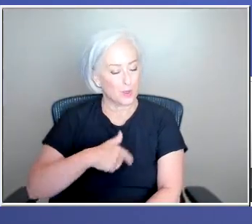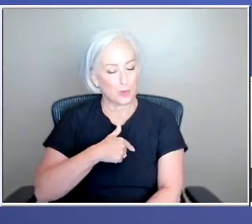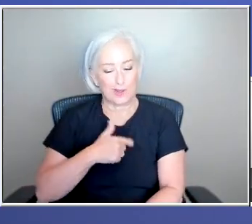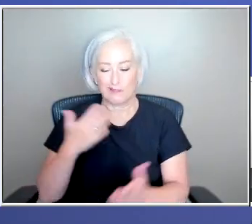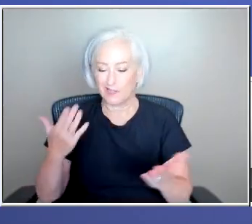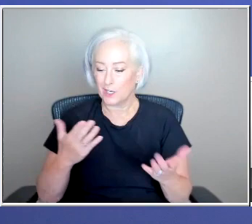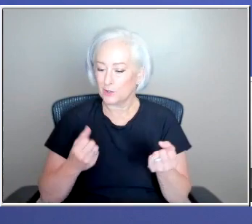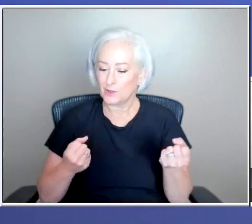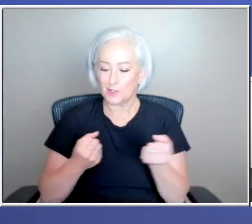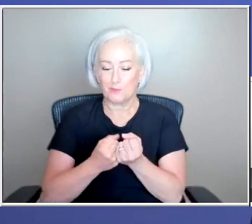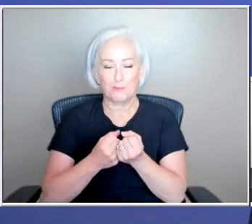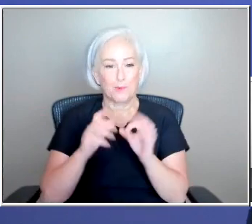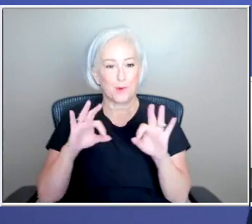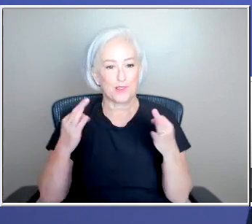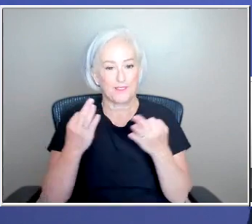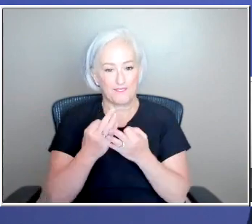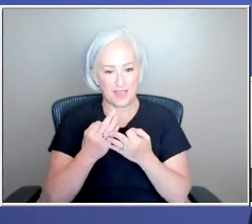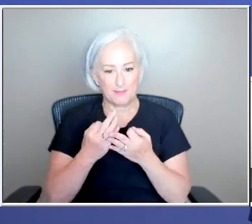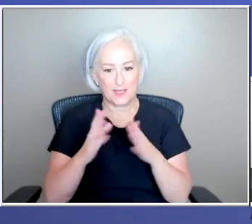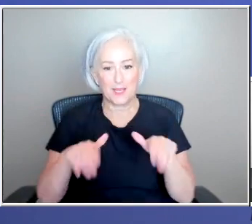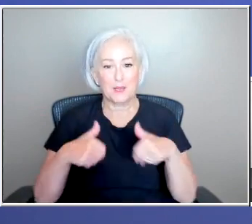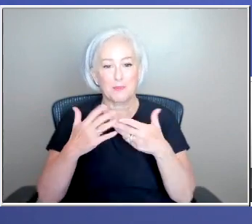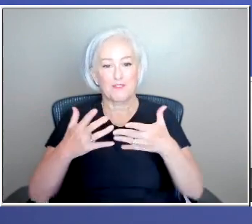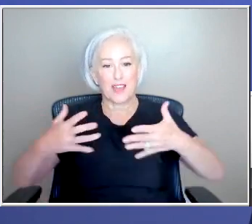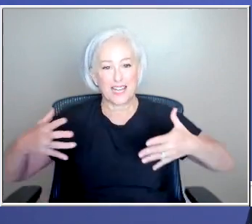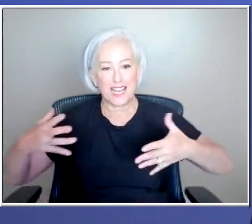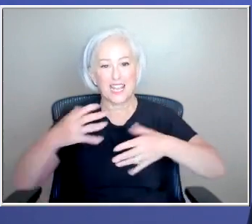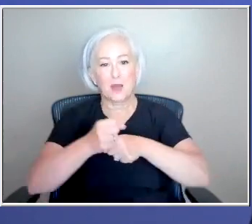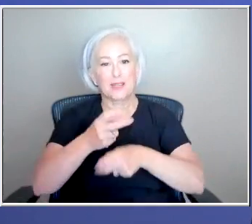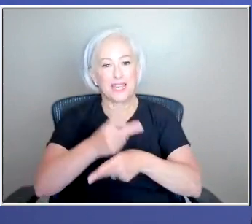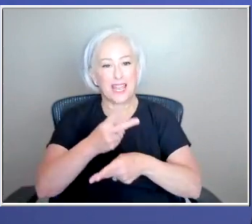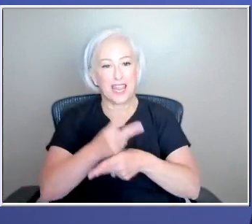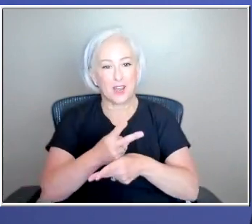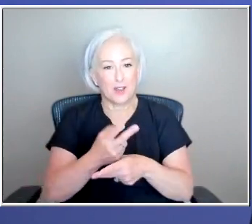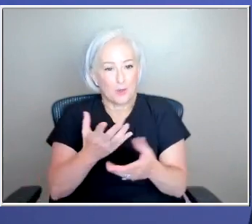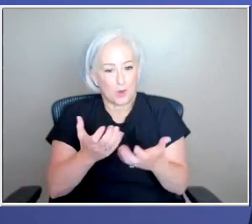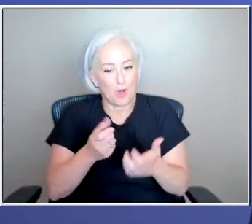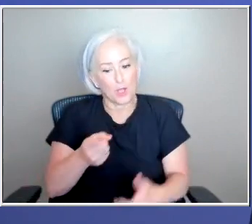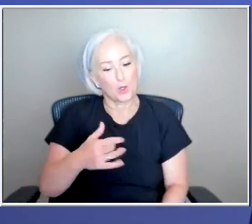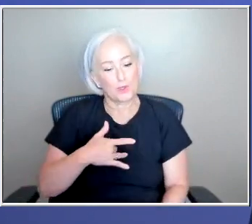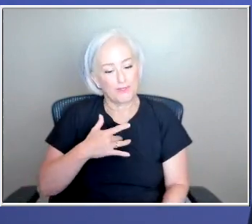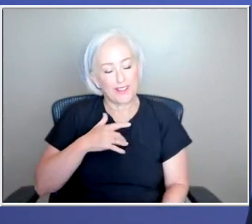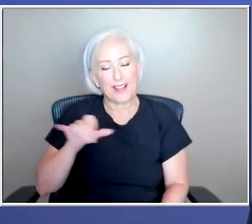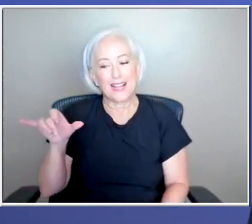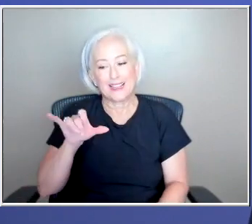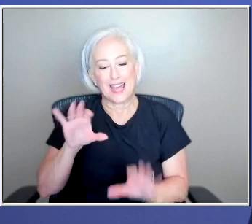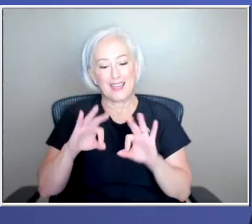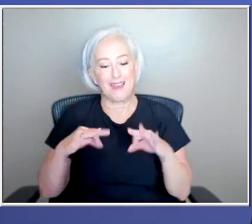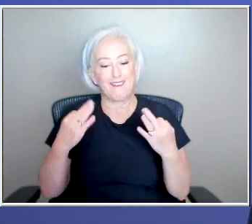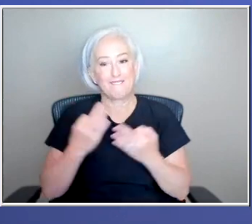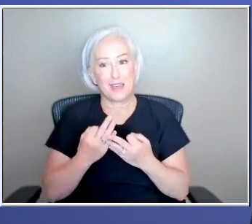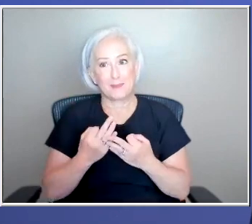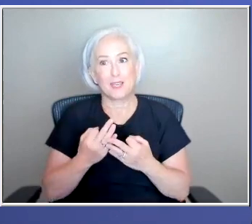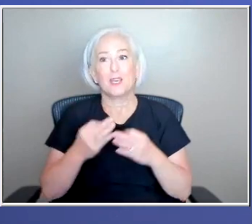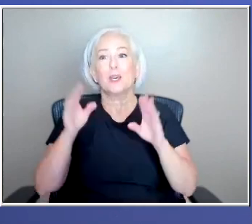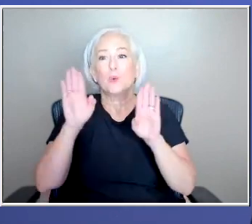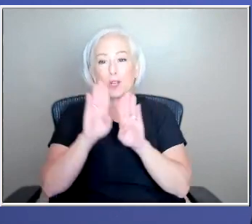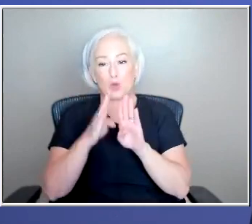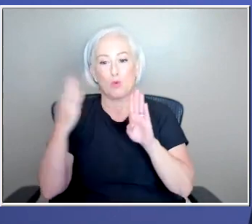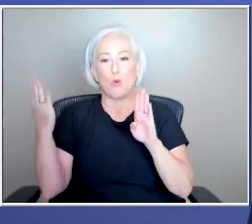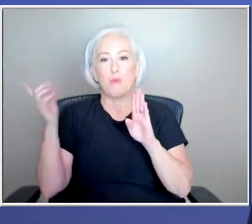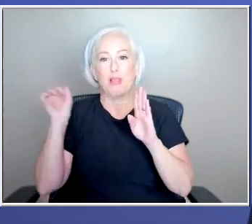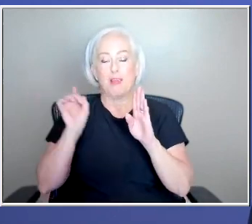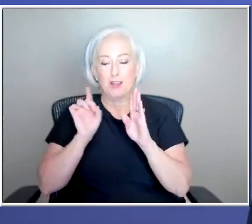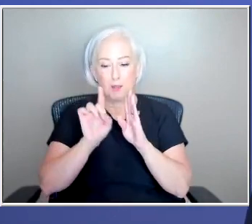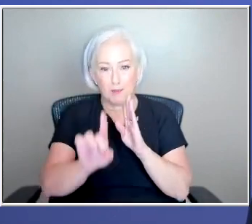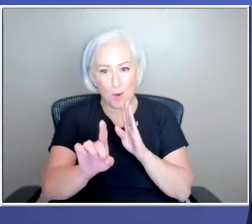like comprehensive care, and we want it to feel like a family. We want them to like walk in the door and like they know they can relax because we're going to take care of them and we're